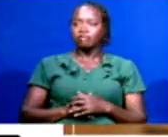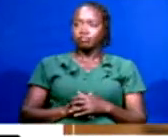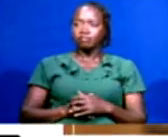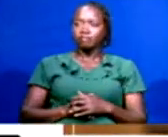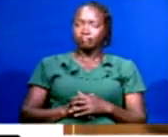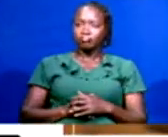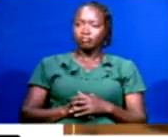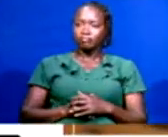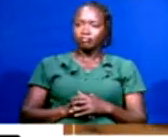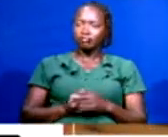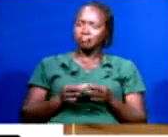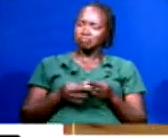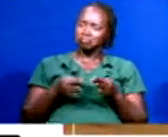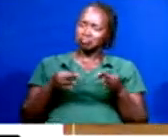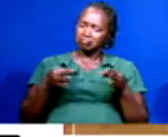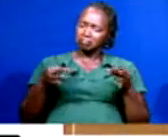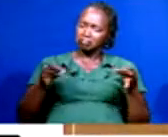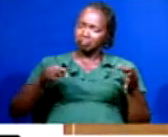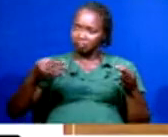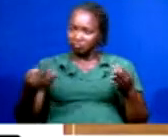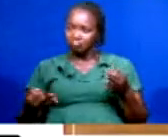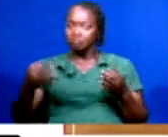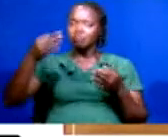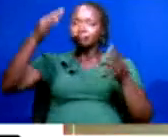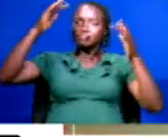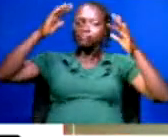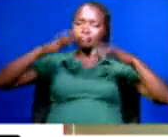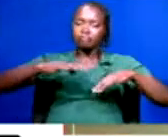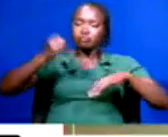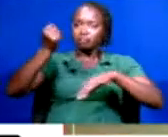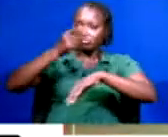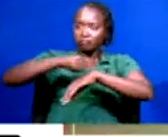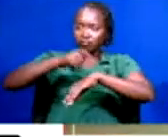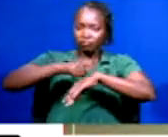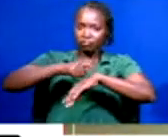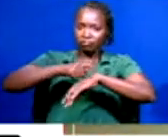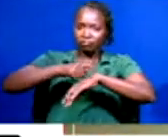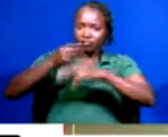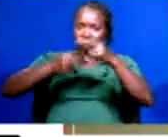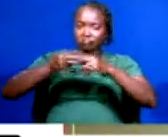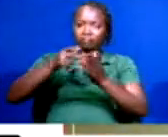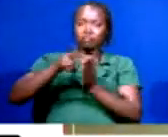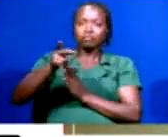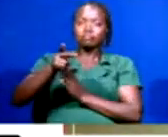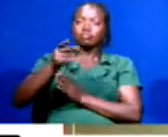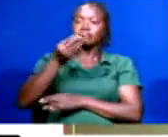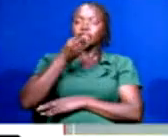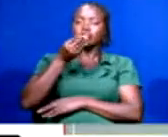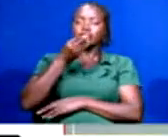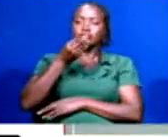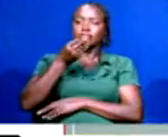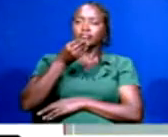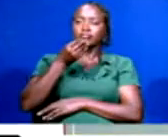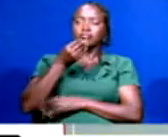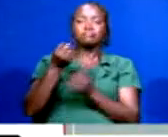The prolonged failure of rains for five consecutive seasons has resulted in inflated prices of foodstuff, which has seen